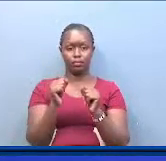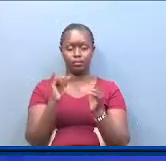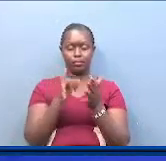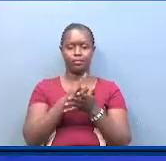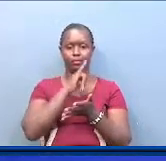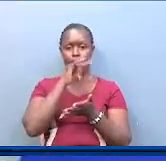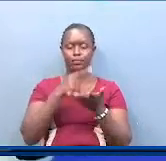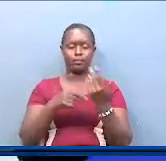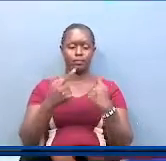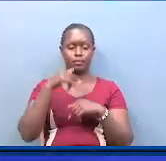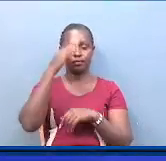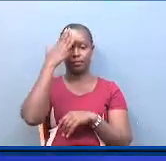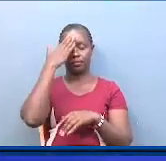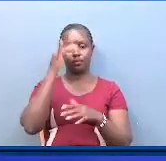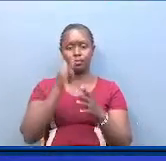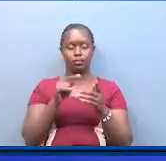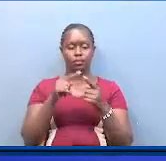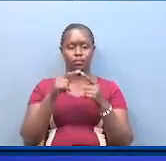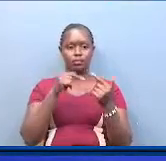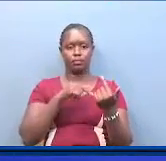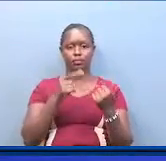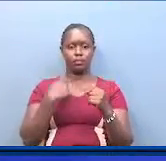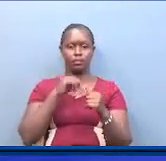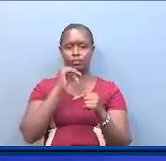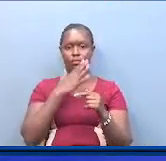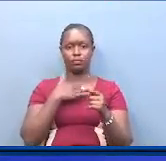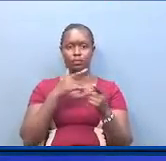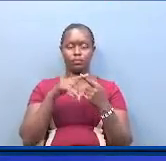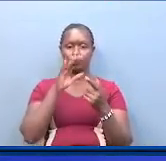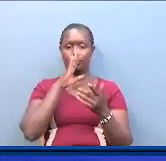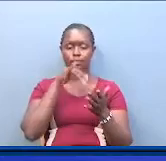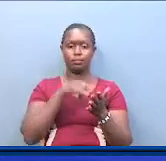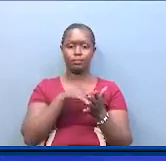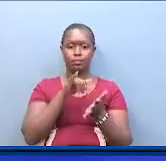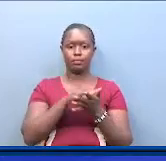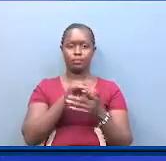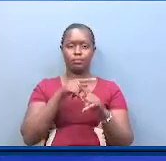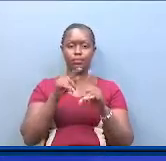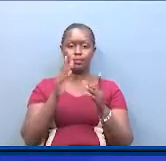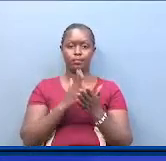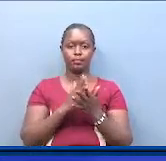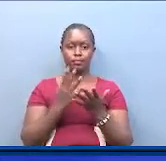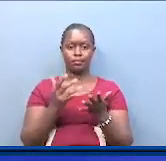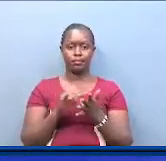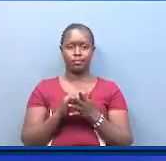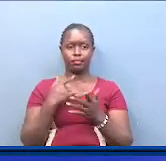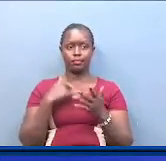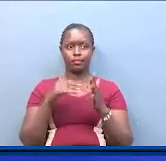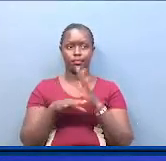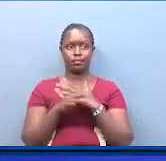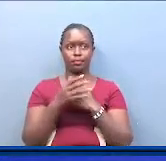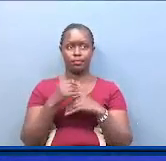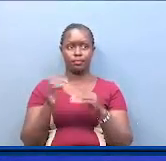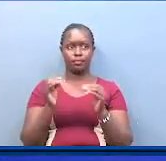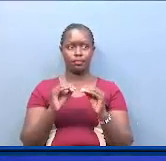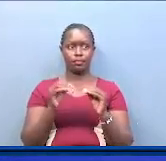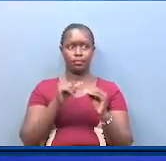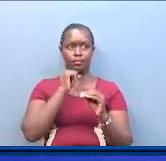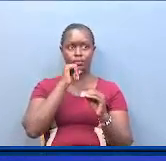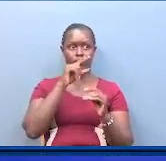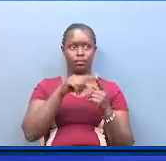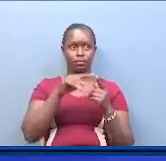is what we know. Whether there are fights there, we do not want to get into that. But the fact is, I am not the deputy president. Dennis, you are